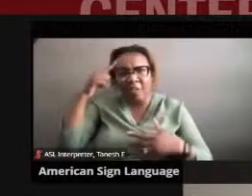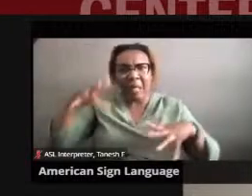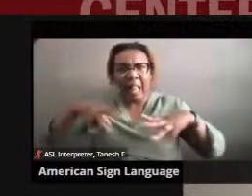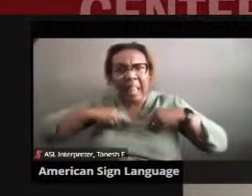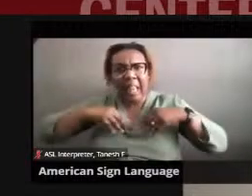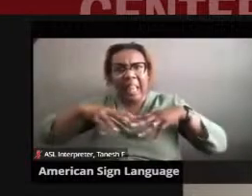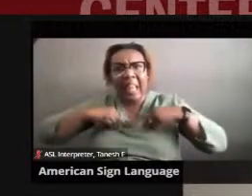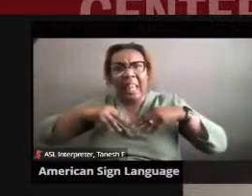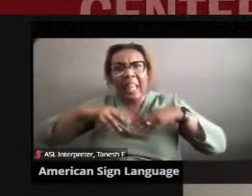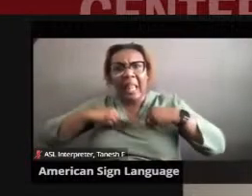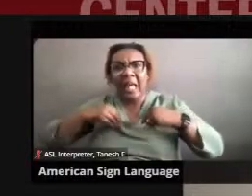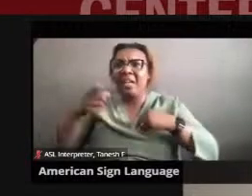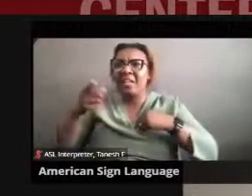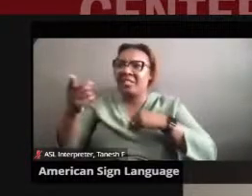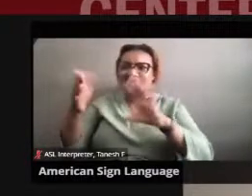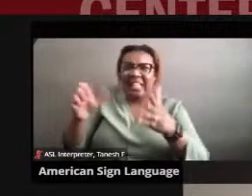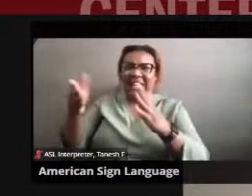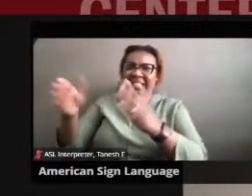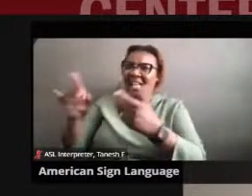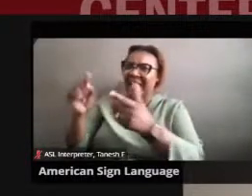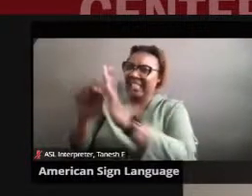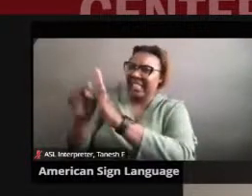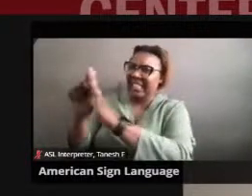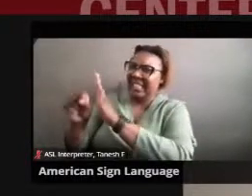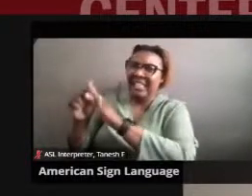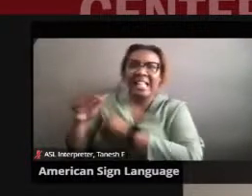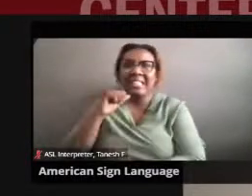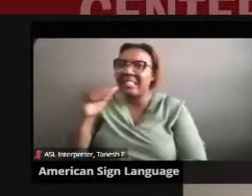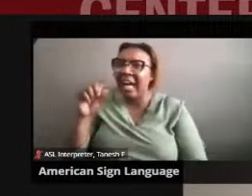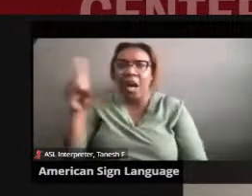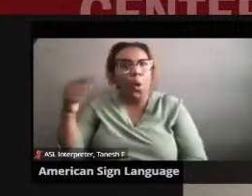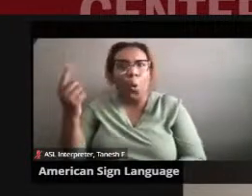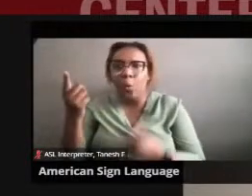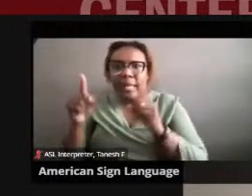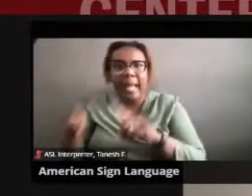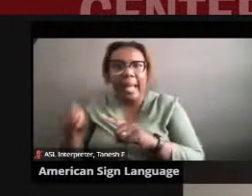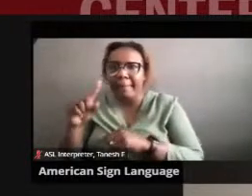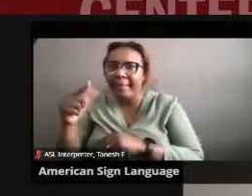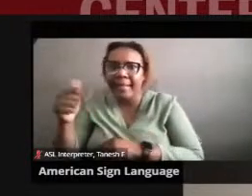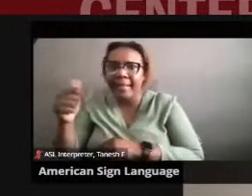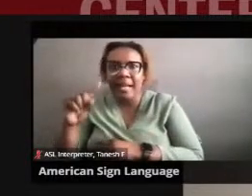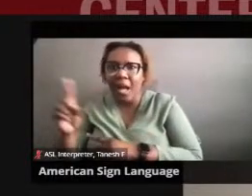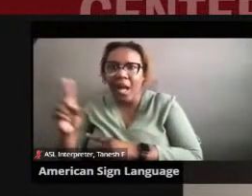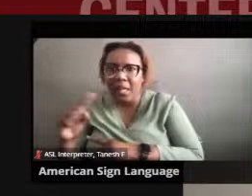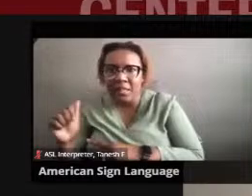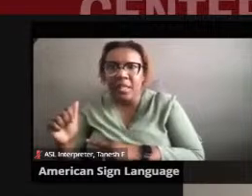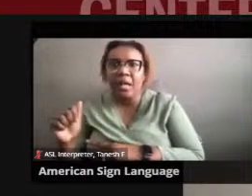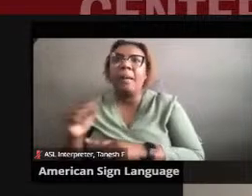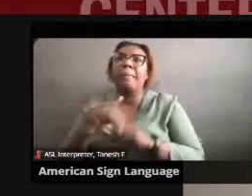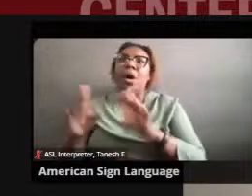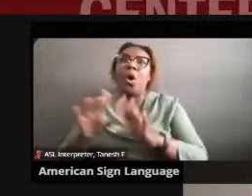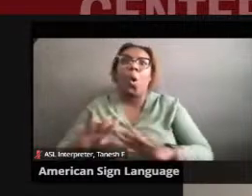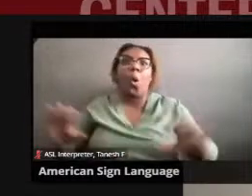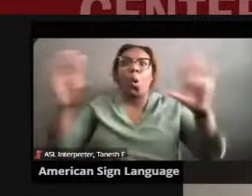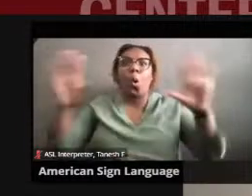in genocide, not just in Gaza, but all over this world.